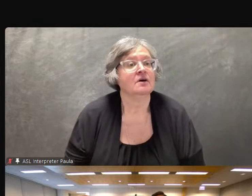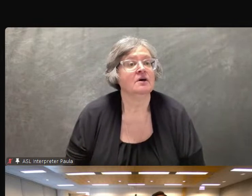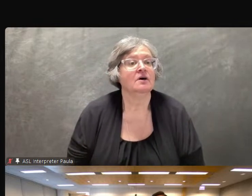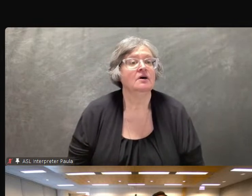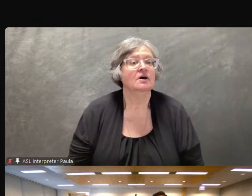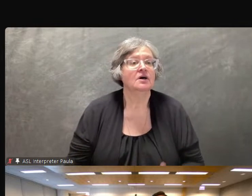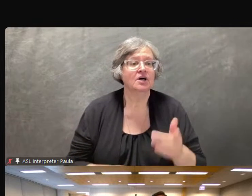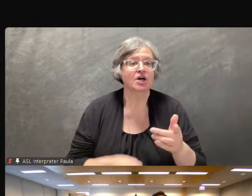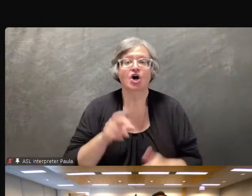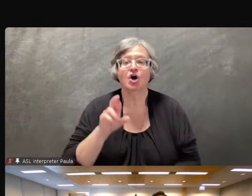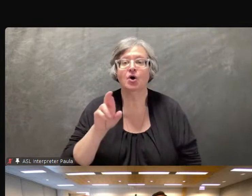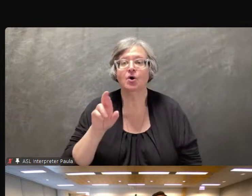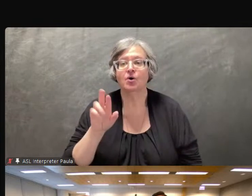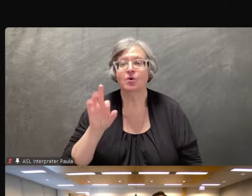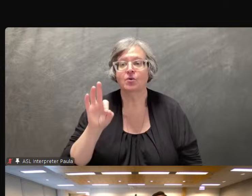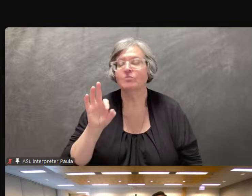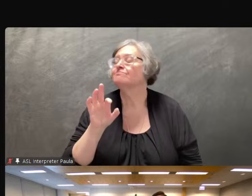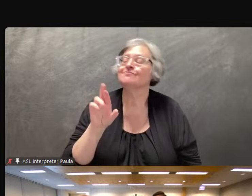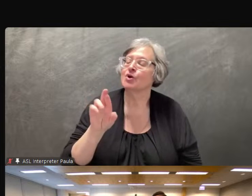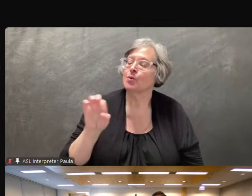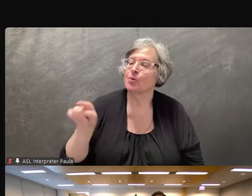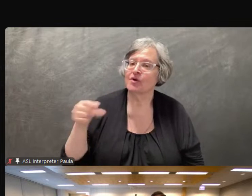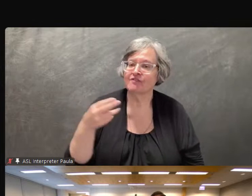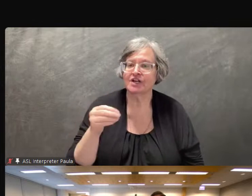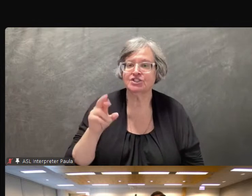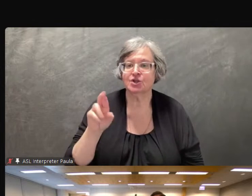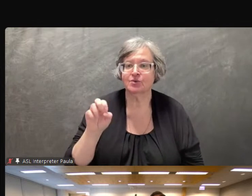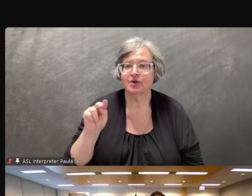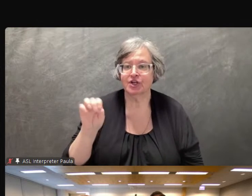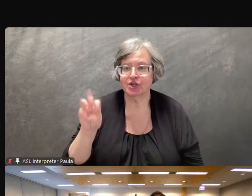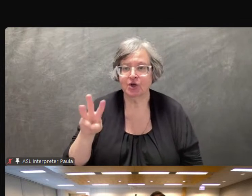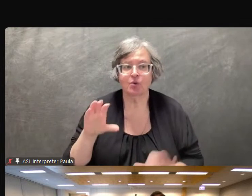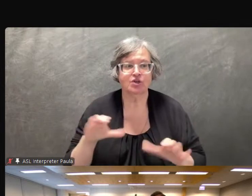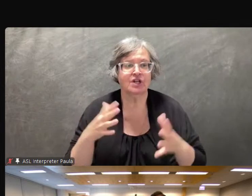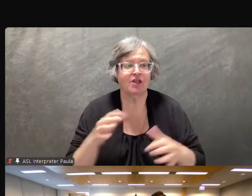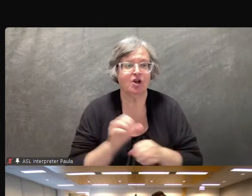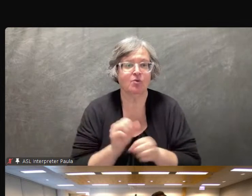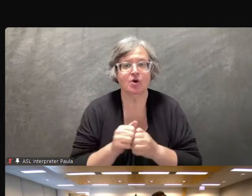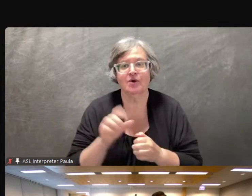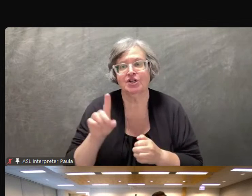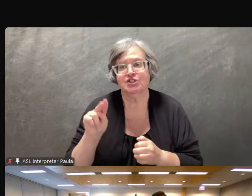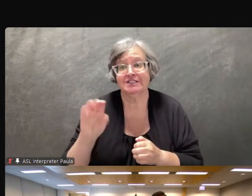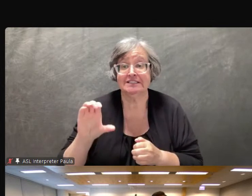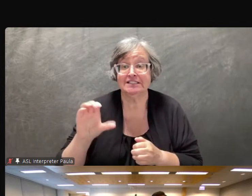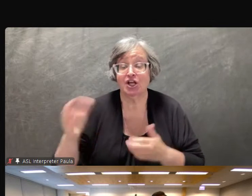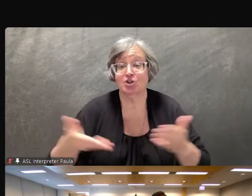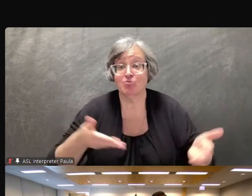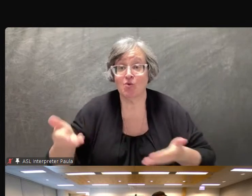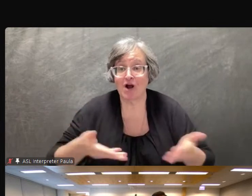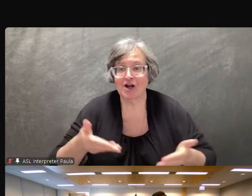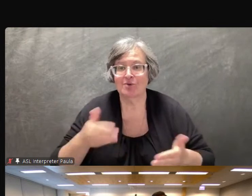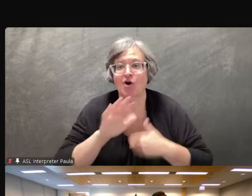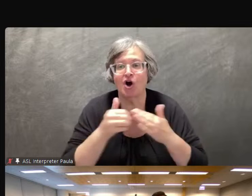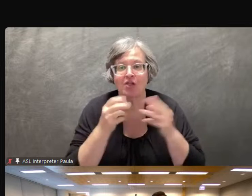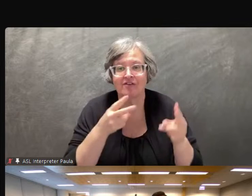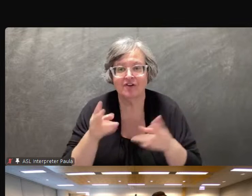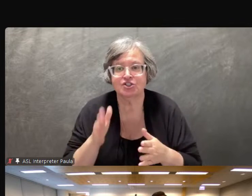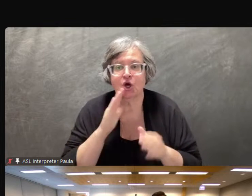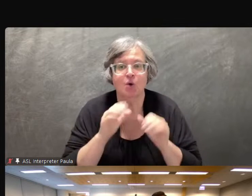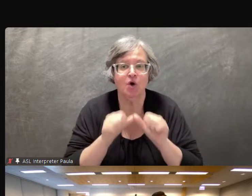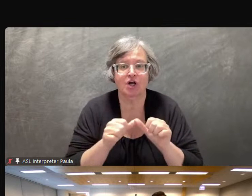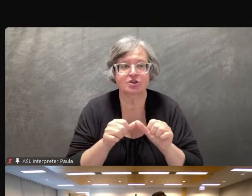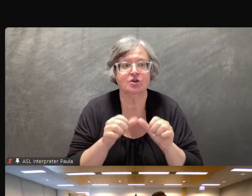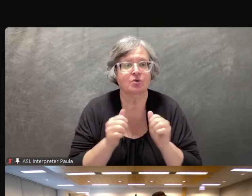Renewed program. So we did a lot of work around the DNC in preparation to welcome all our visitors. But we do continue forward with our